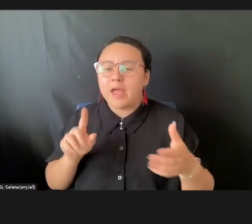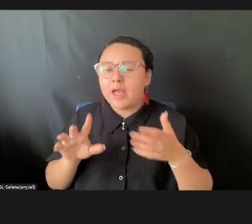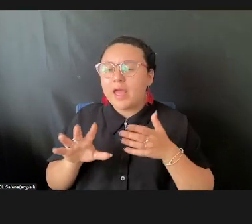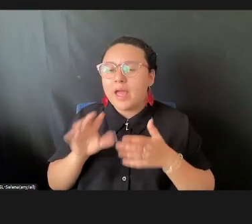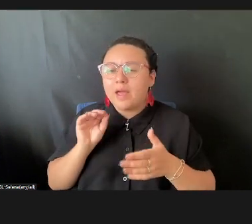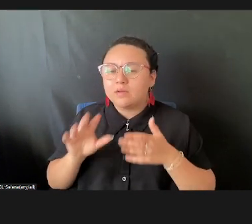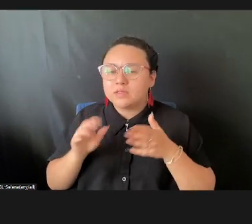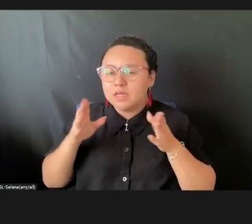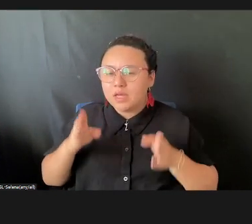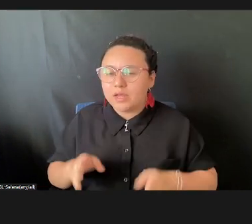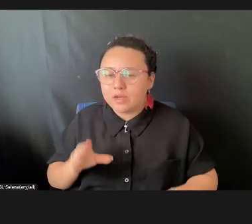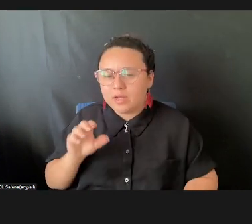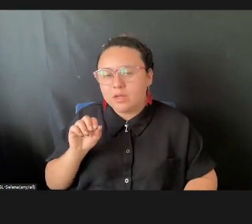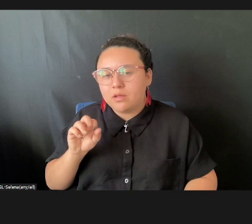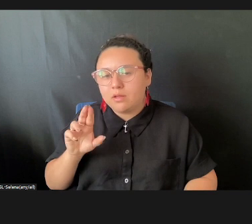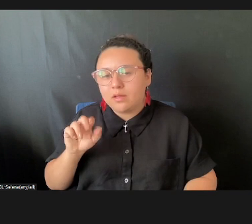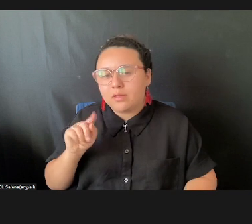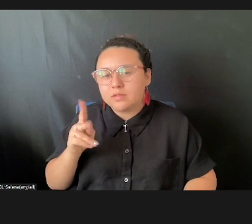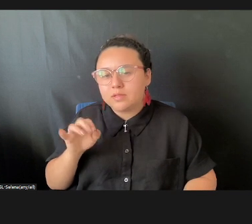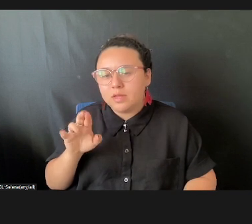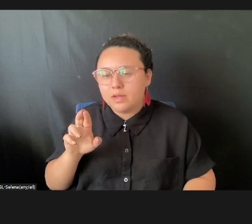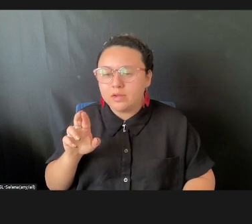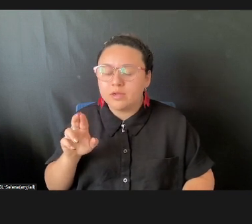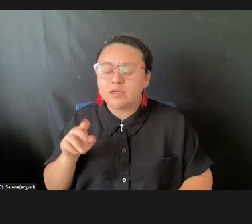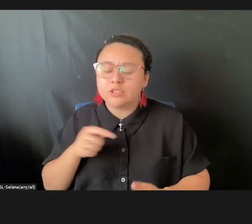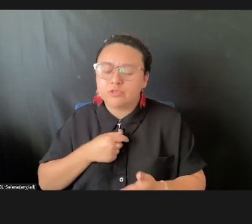she reflected in a notebook